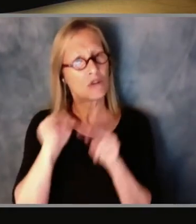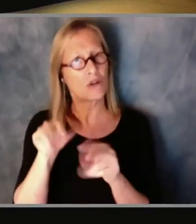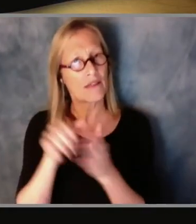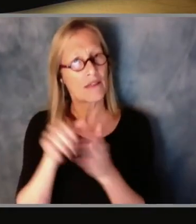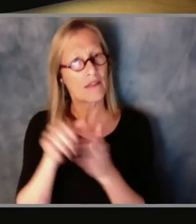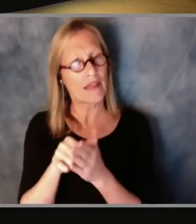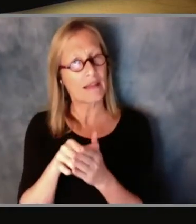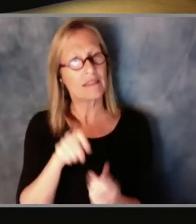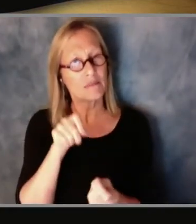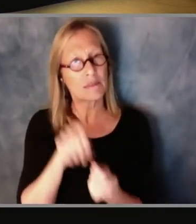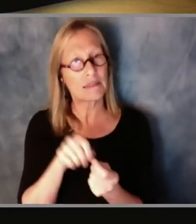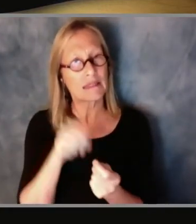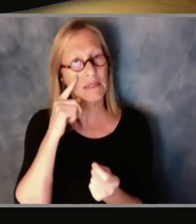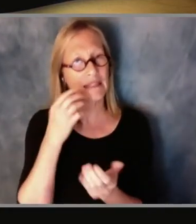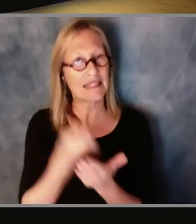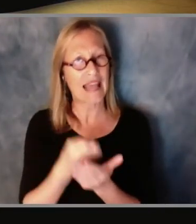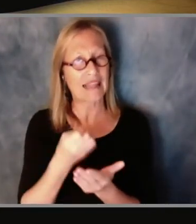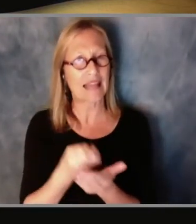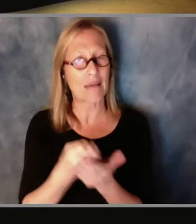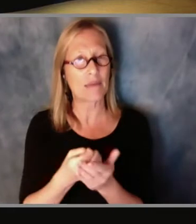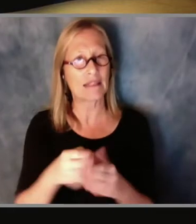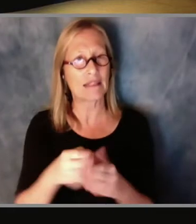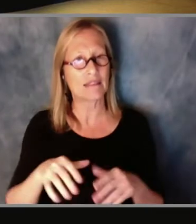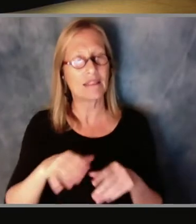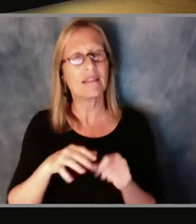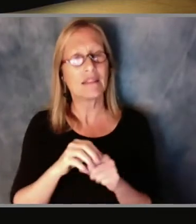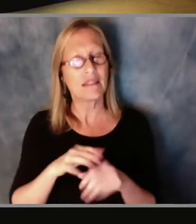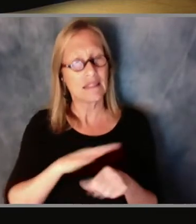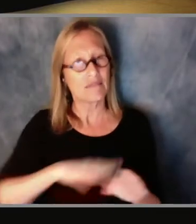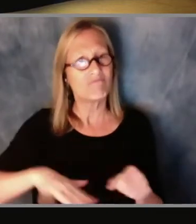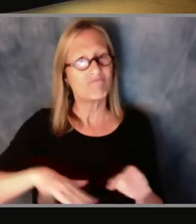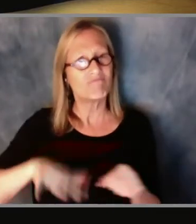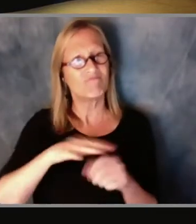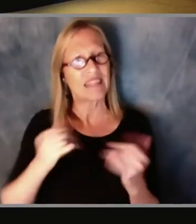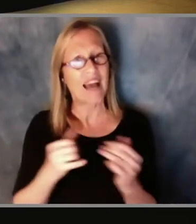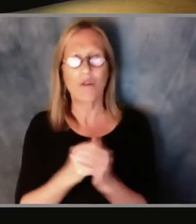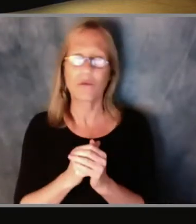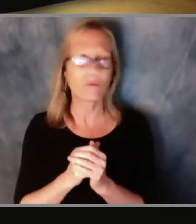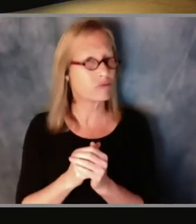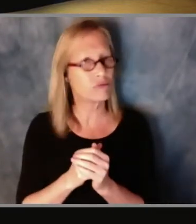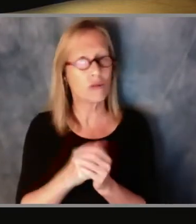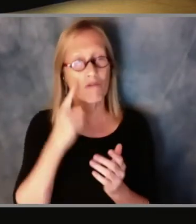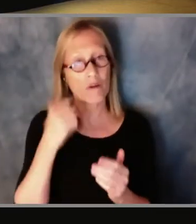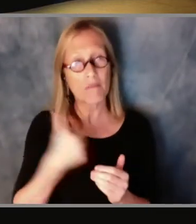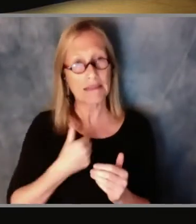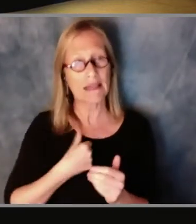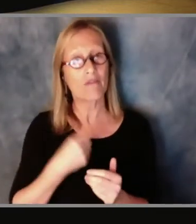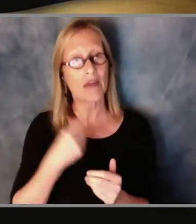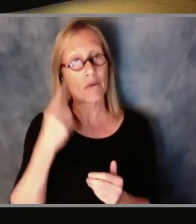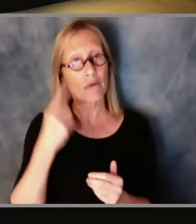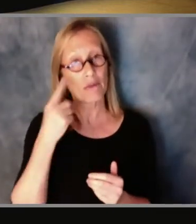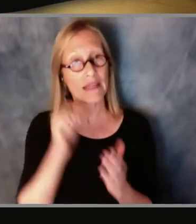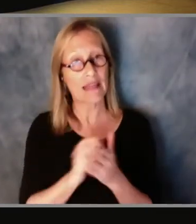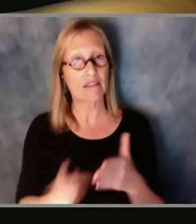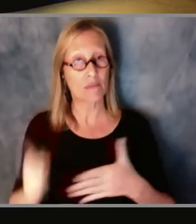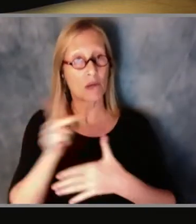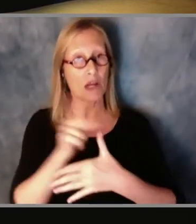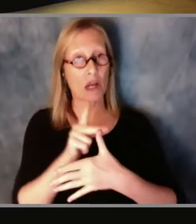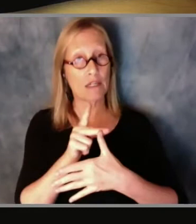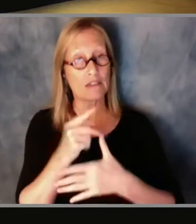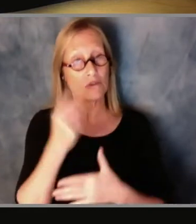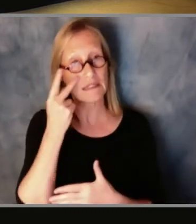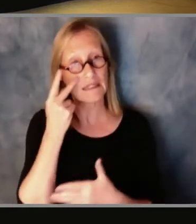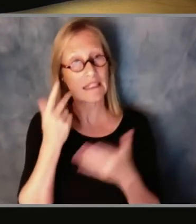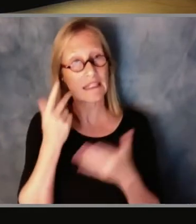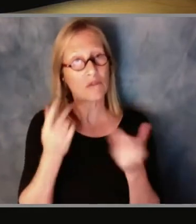light of the economic climate we live in right now. So for myself, I would consider it a priority to see what we can do to find a